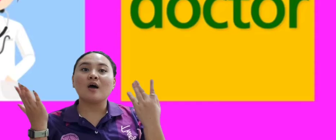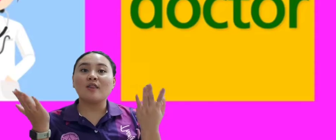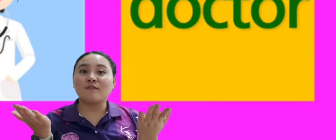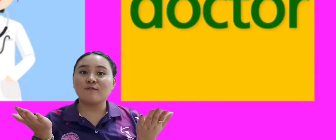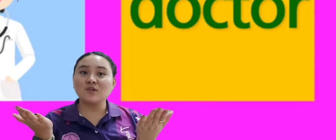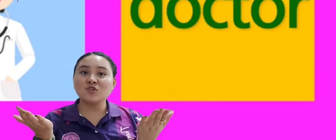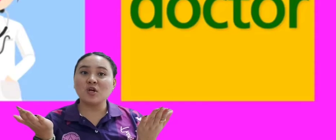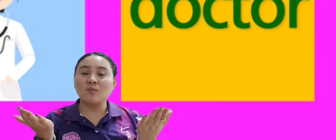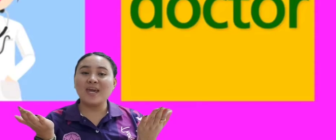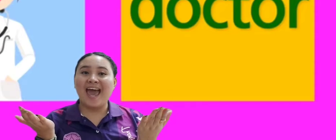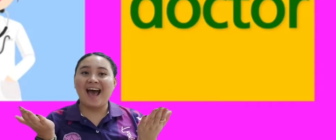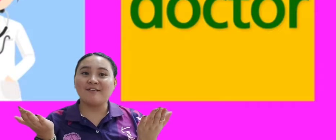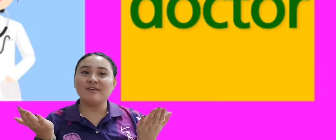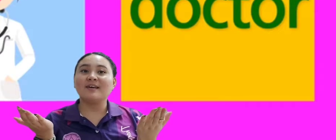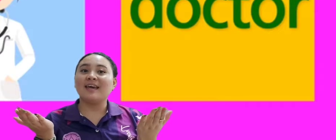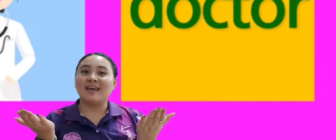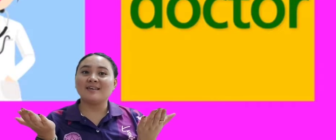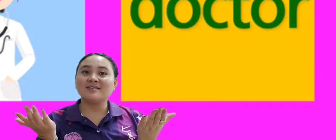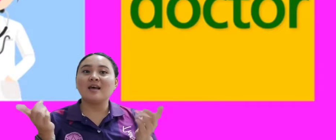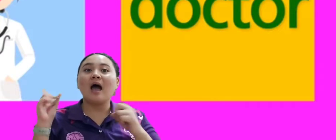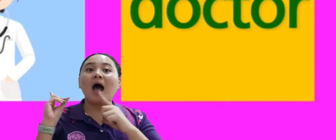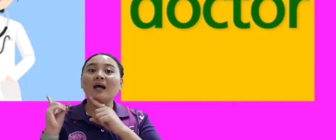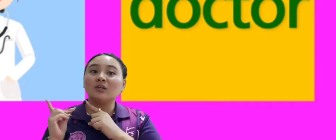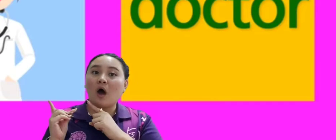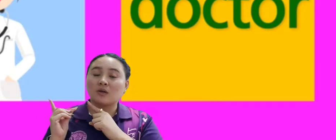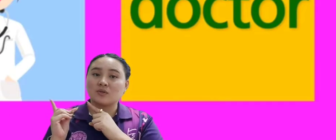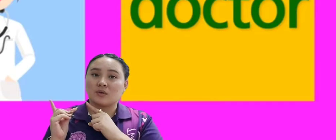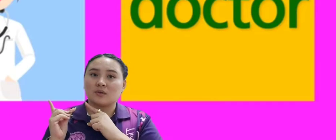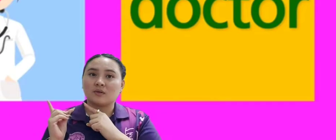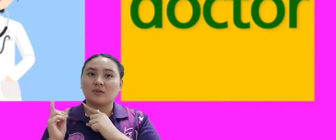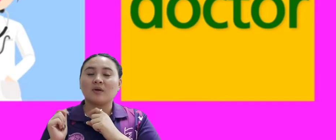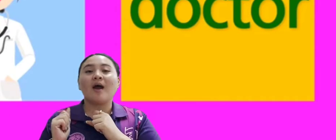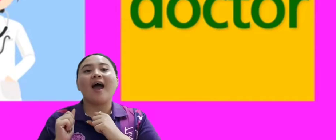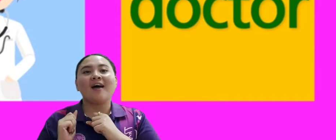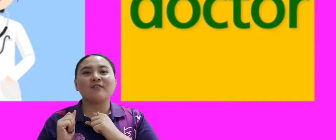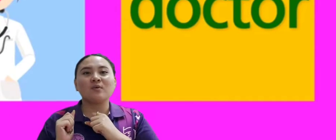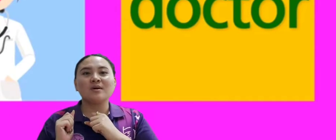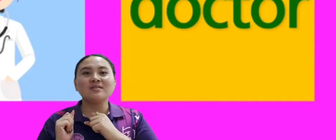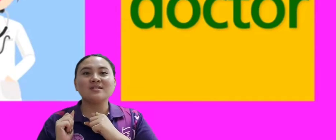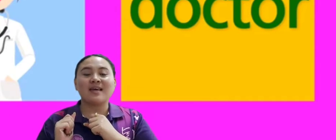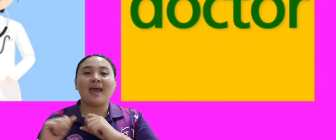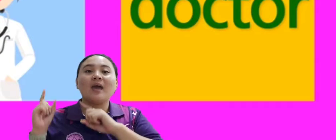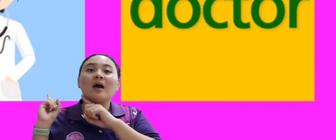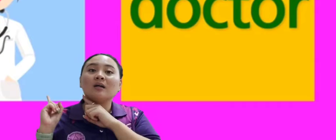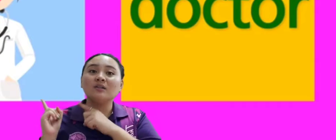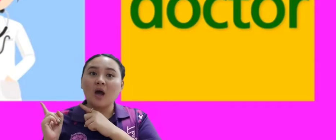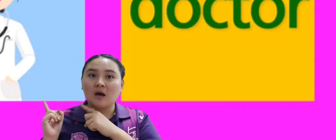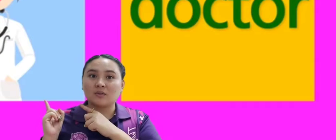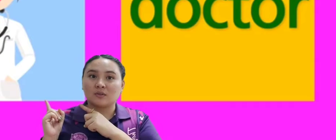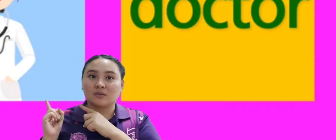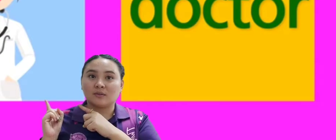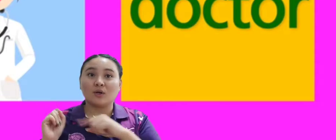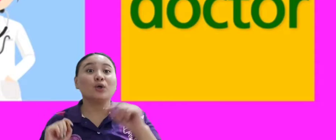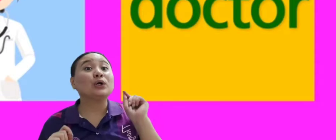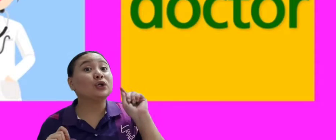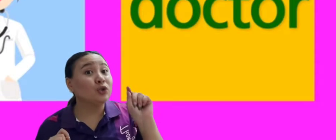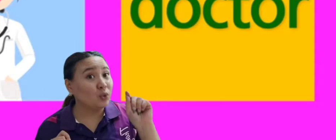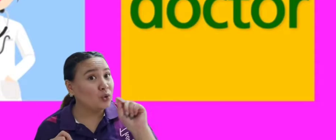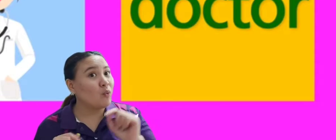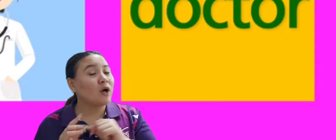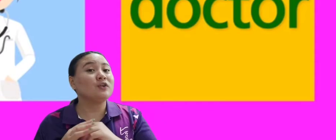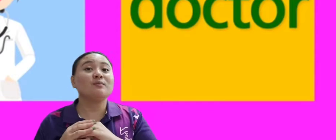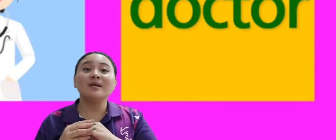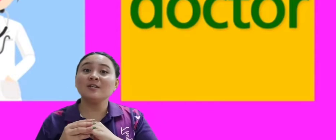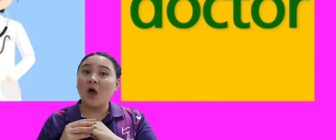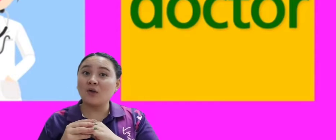Okay. The first job we have is a doctor. Everyone say doctor.